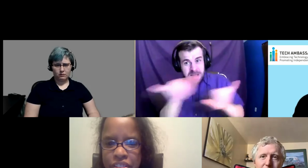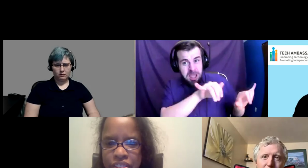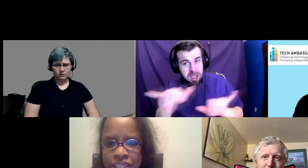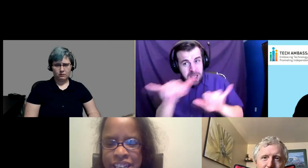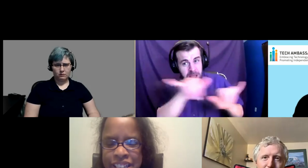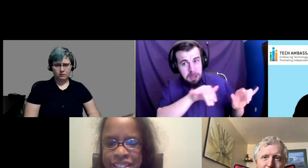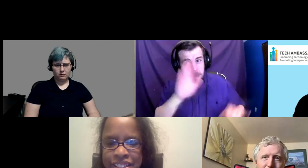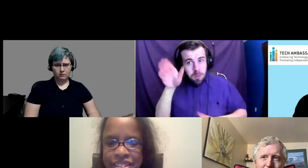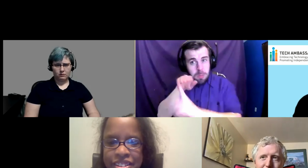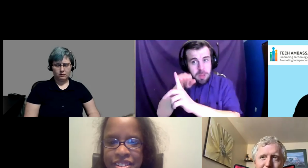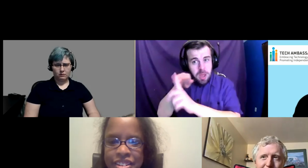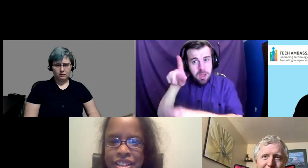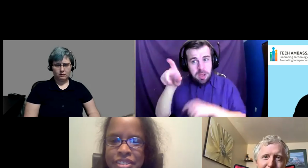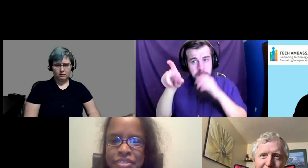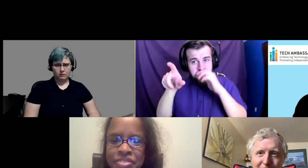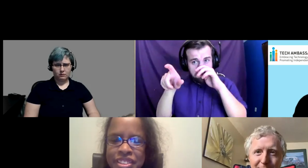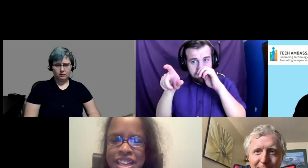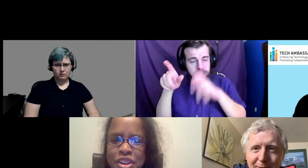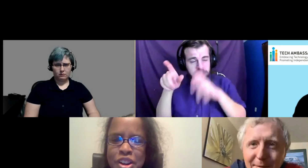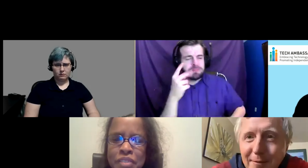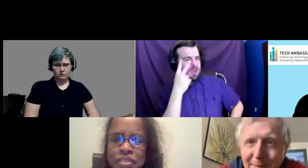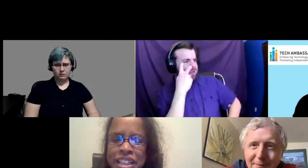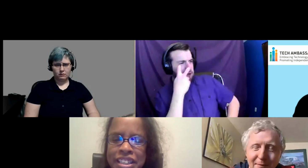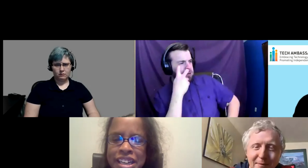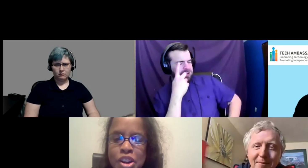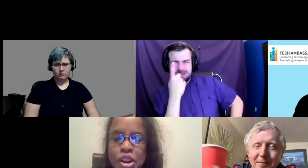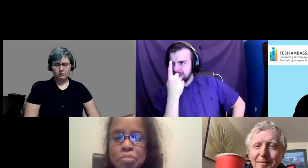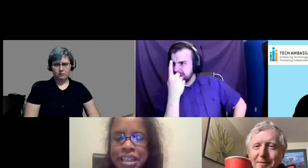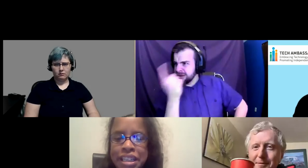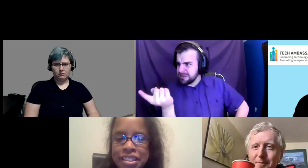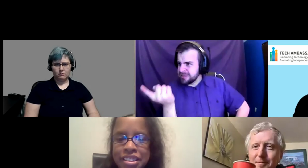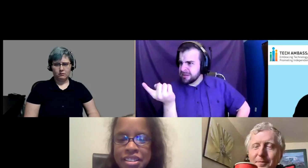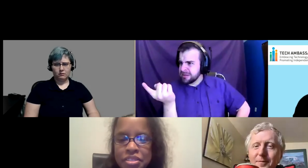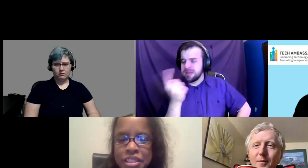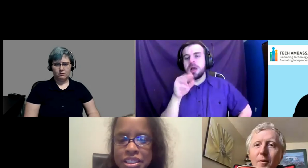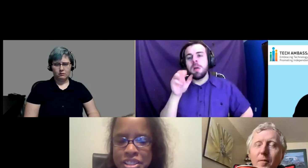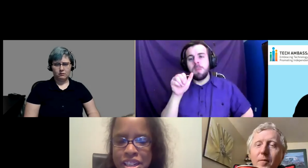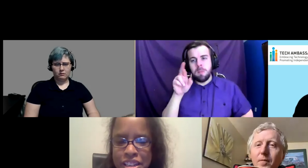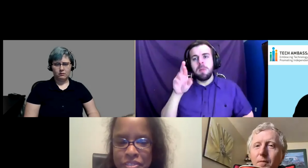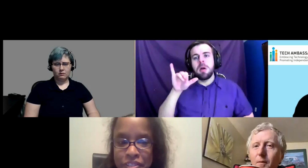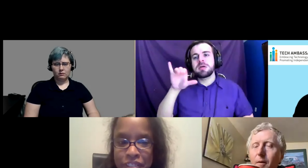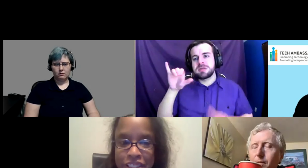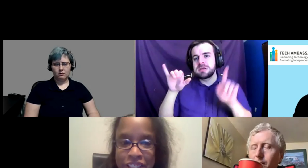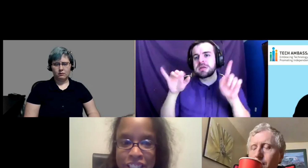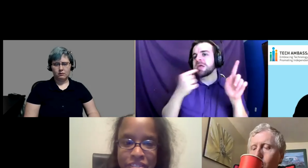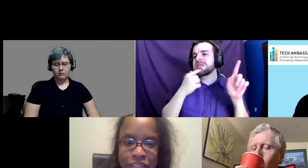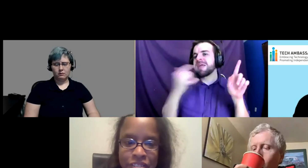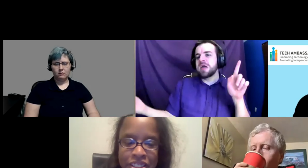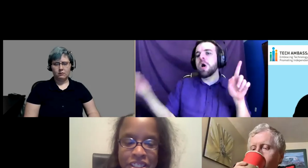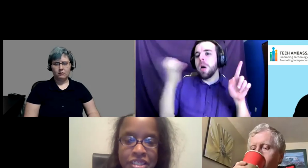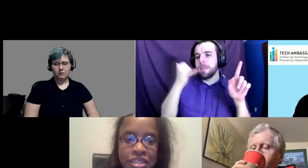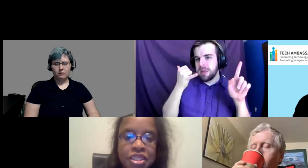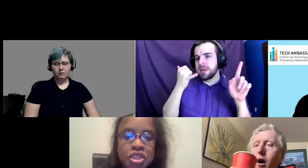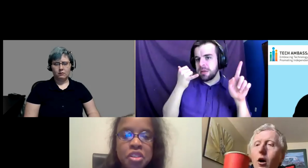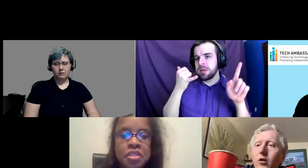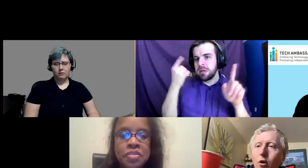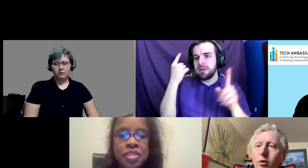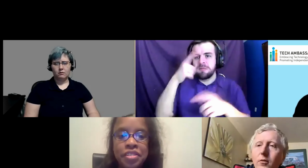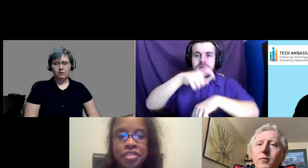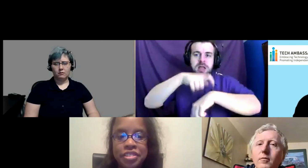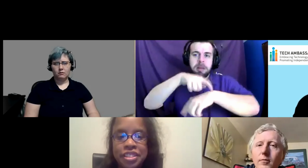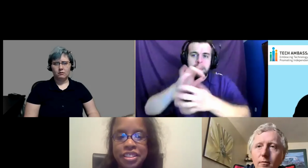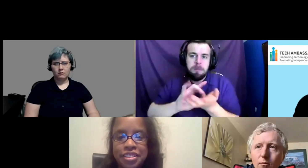I don't think so, does it? They call me when it's time for me to take my medicine. Oh,